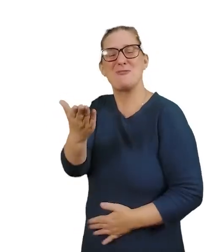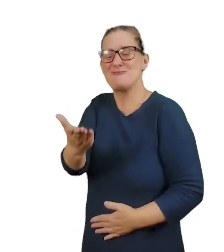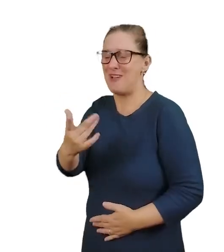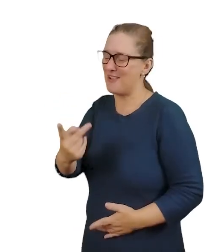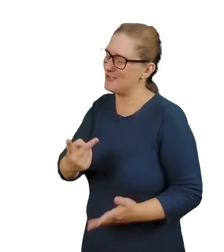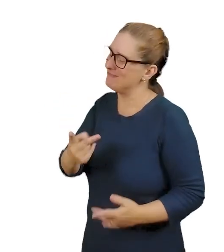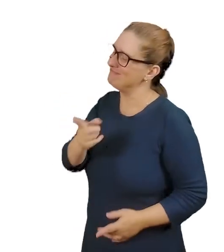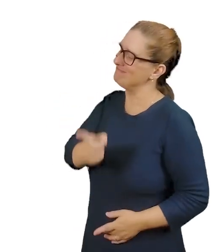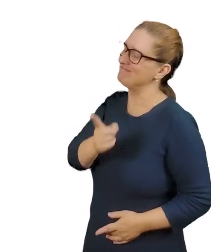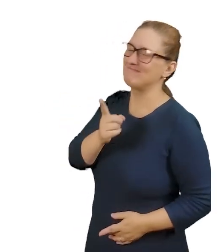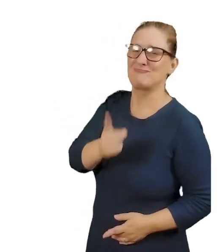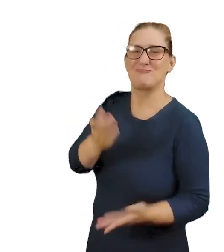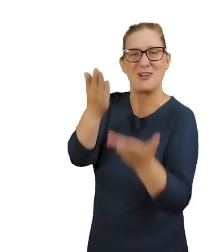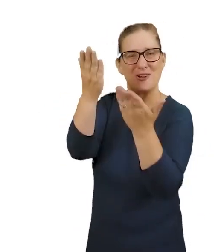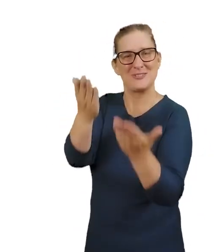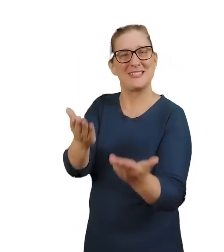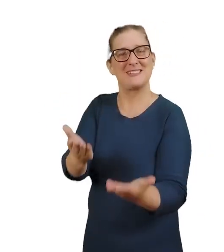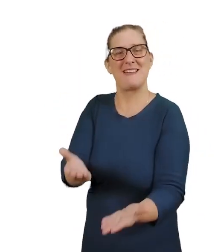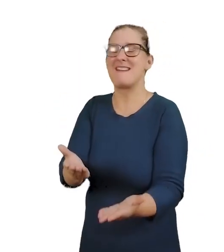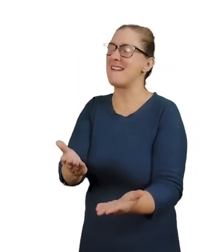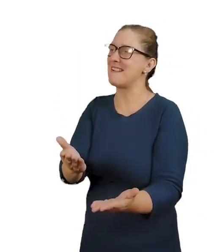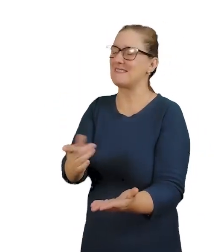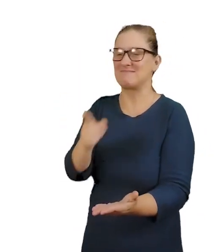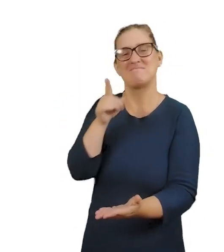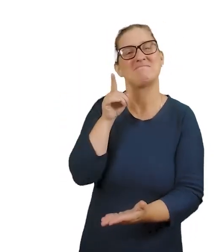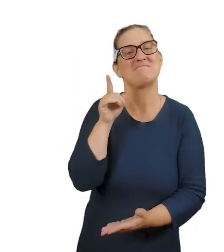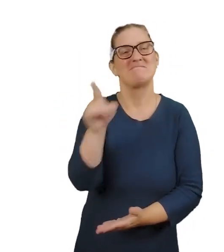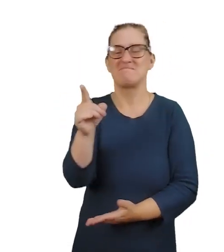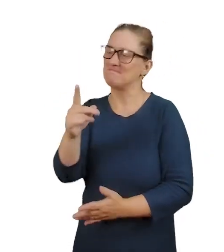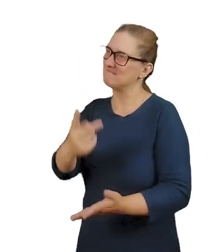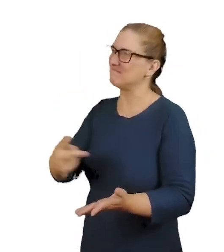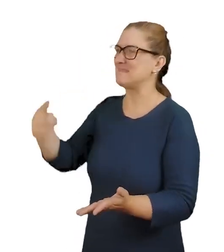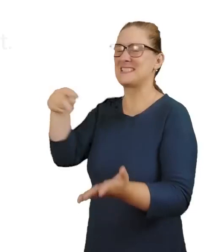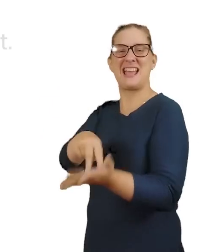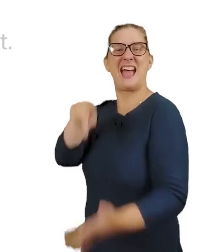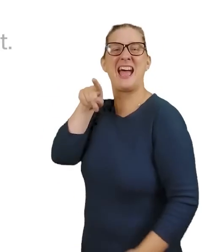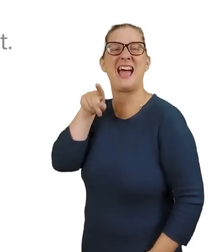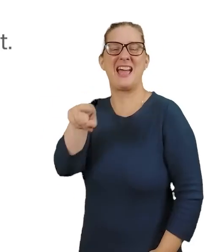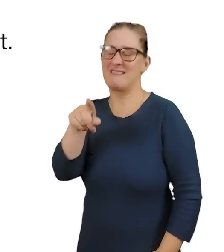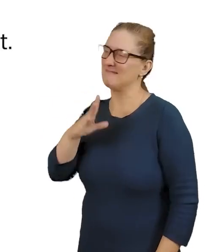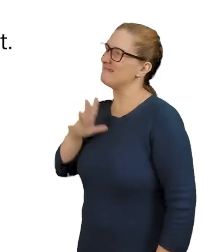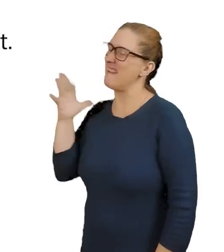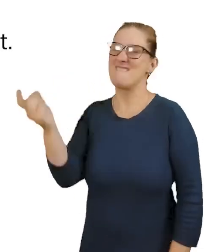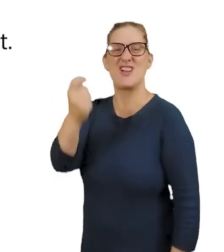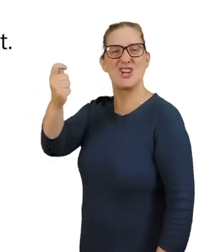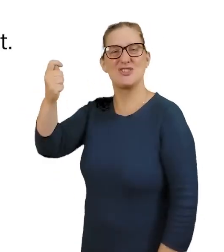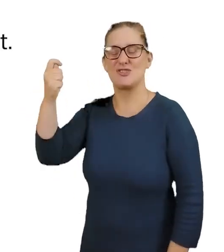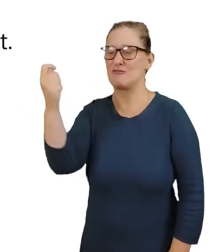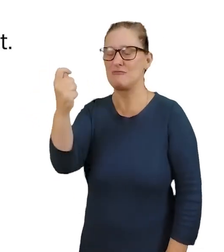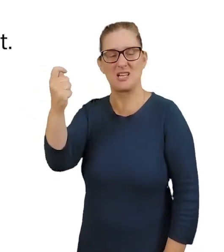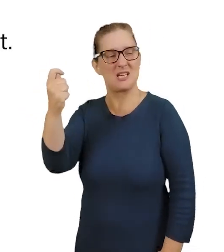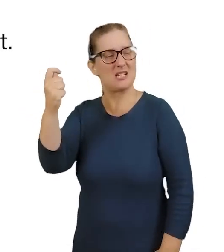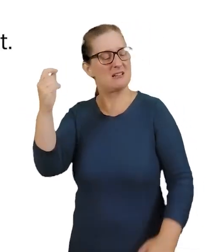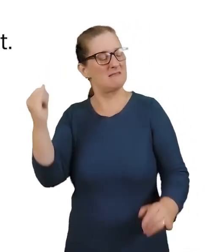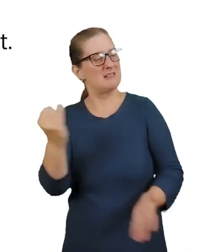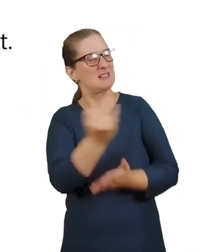day, up from the grave he rose again. And as he stands